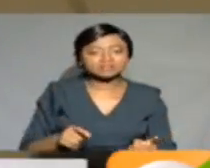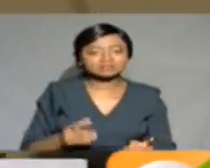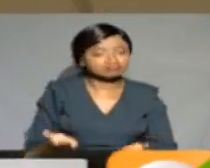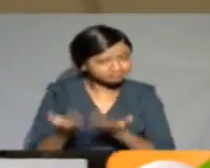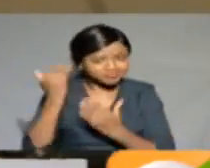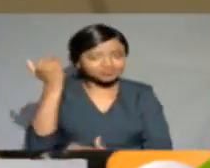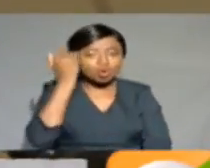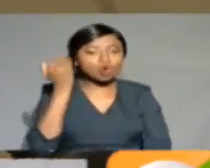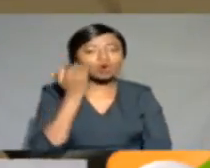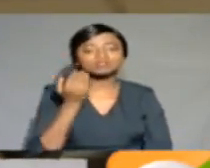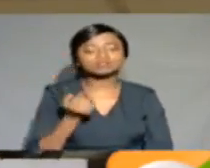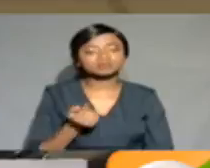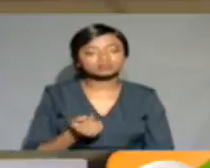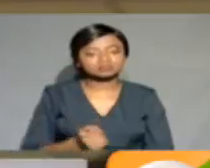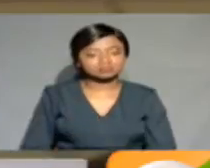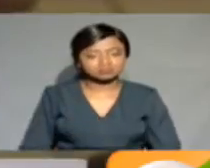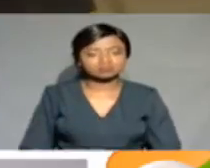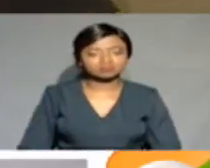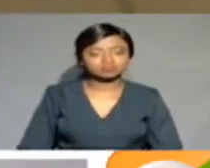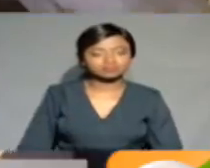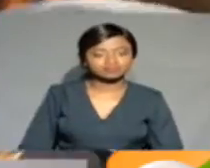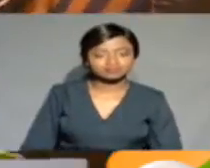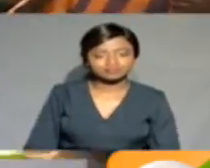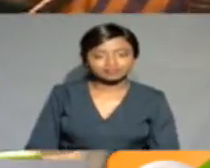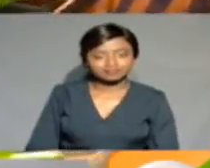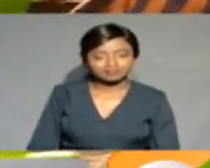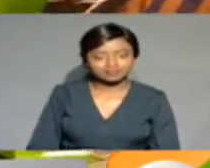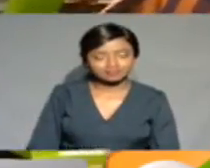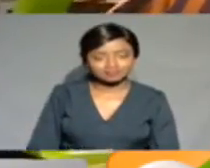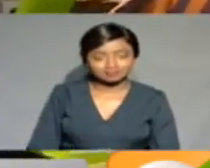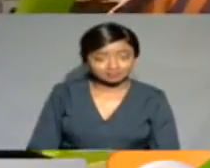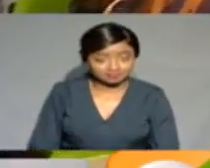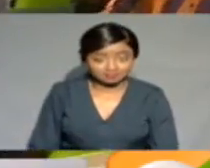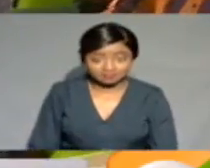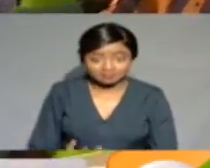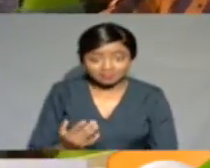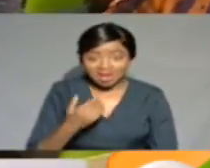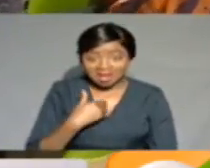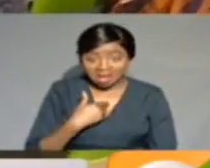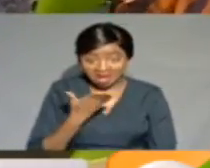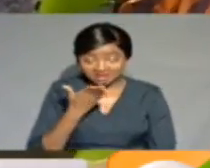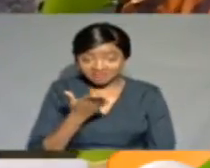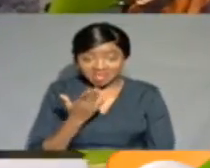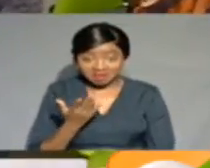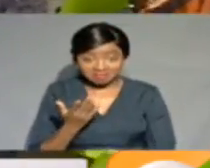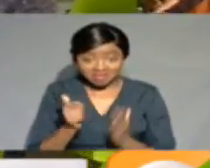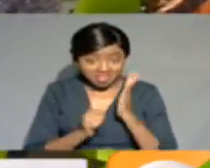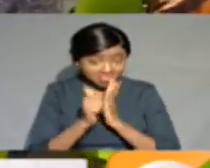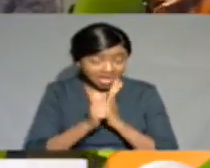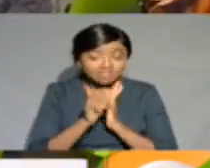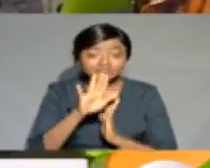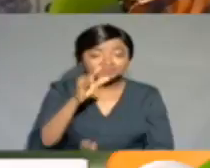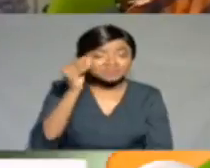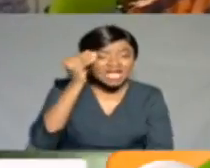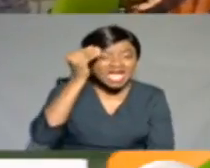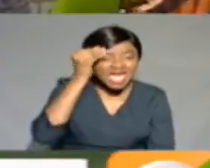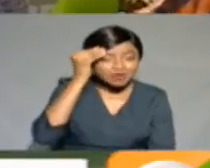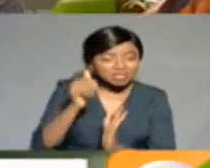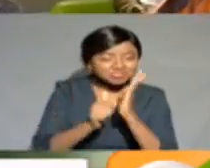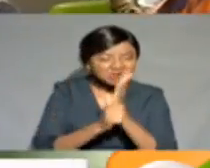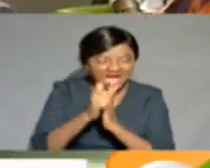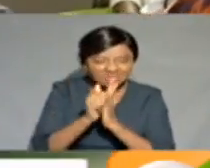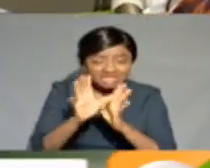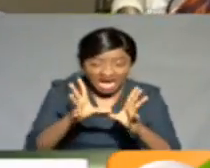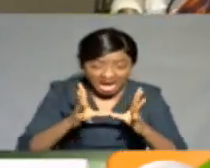to courts if it's possible. Okay. All right. Inimuli, is there anywhere where a captain the is allowed? Education Act, yes, does